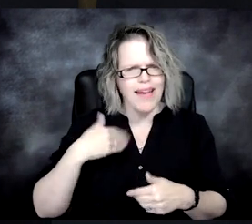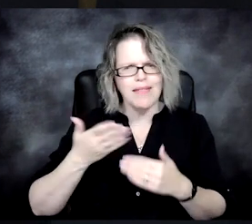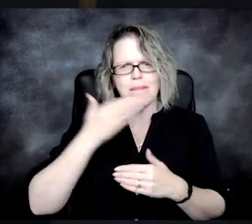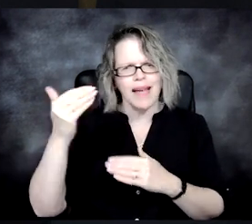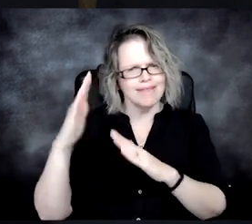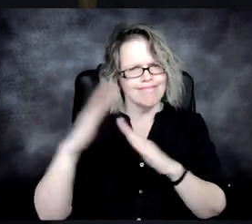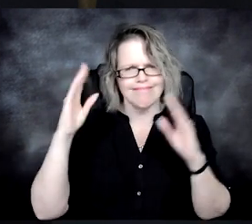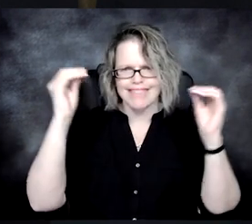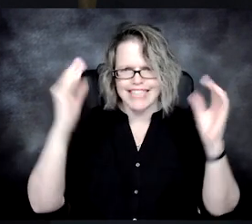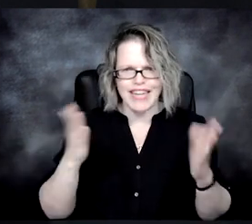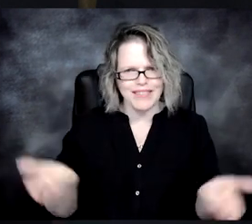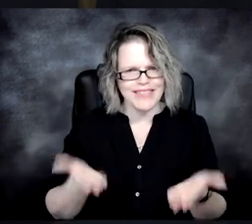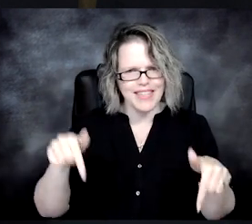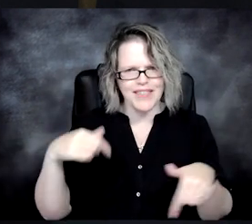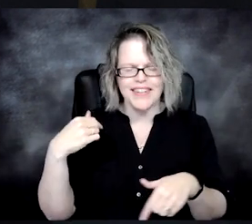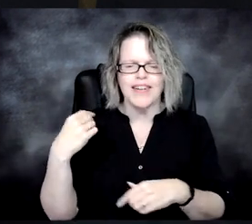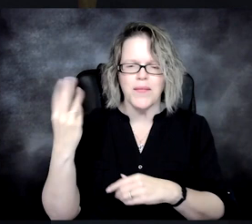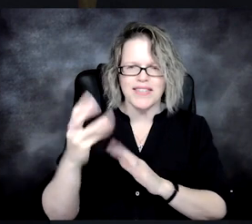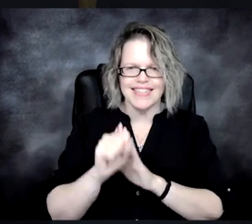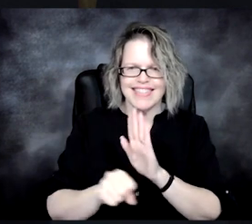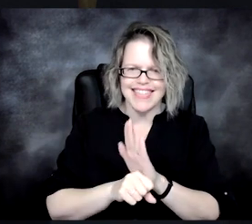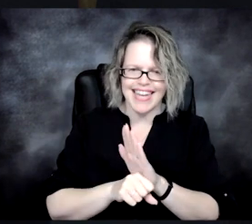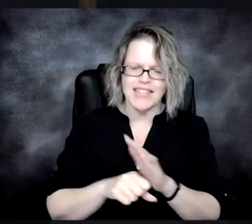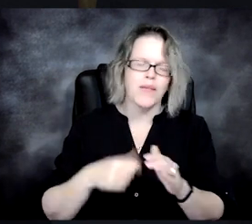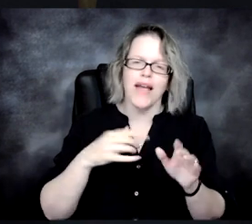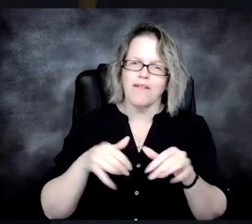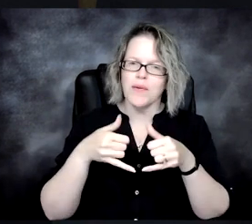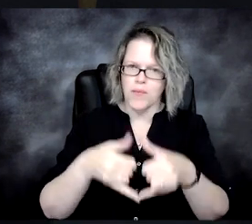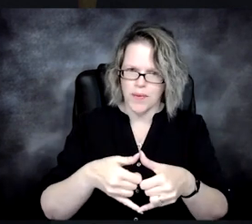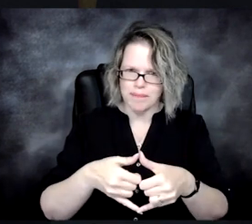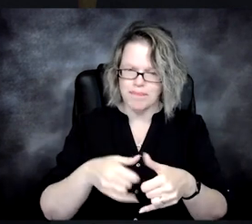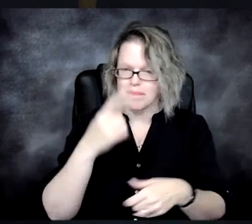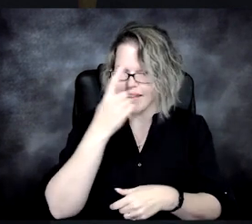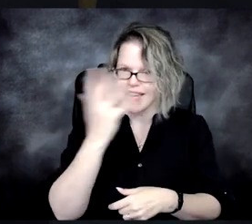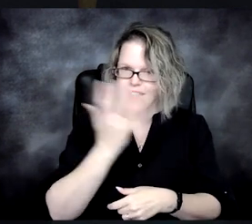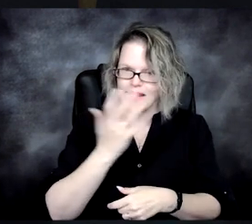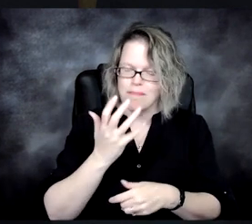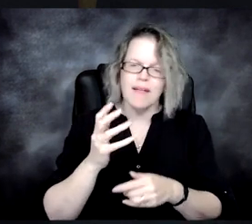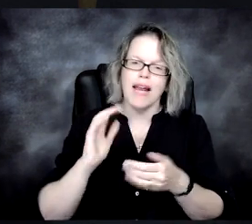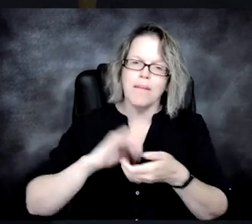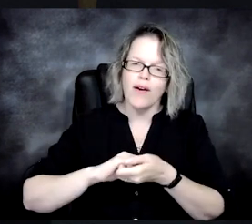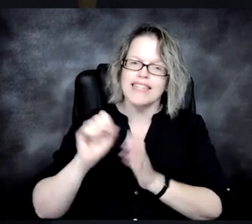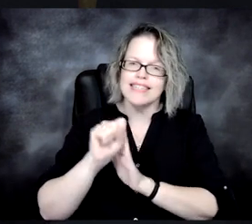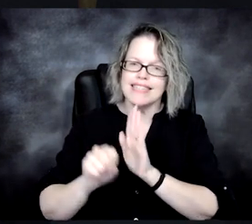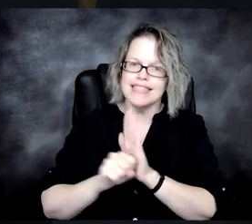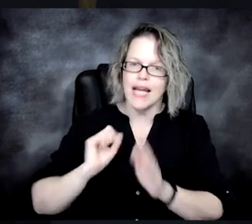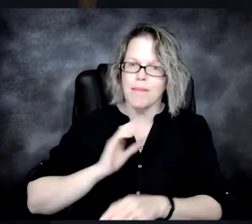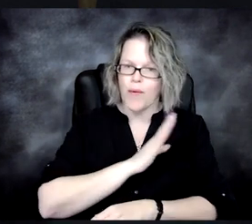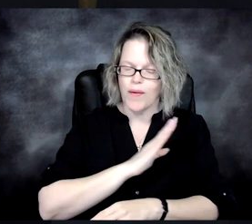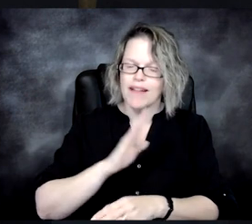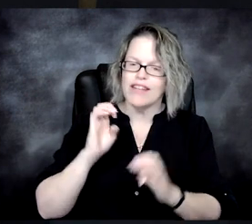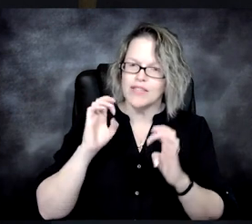United States. PESB's got a recognition award here that I think is awesome, and our partner at the State Board of Education. They're in charge of our